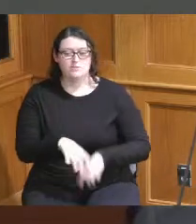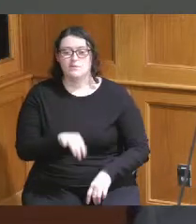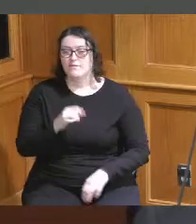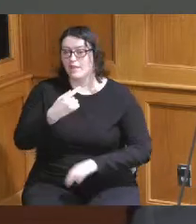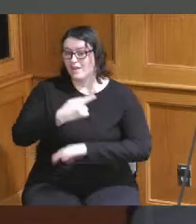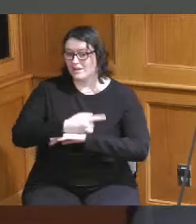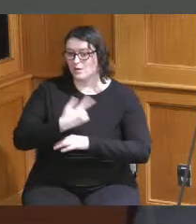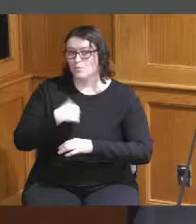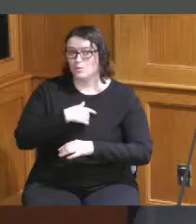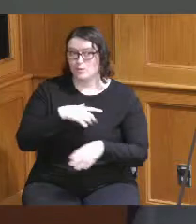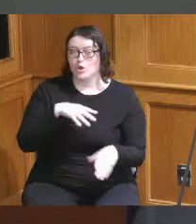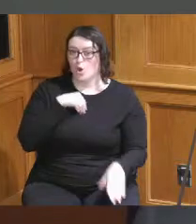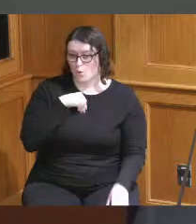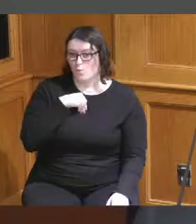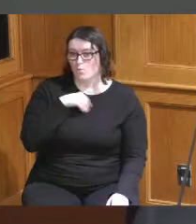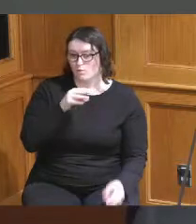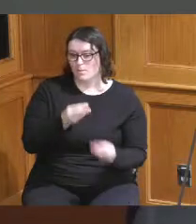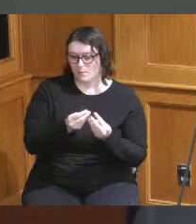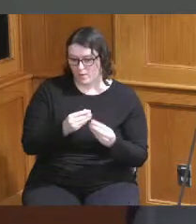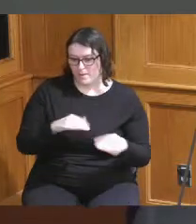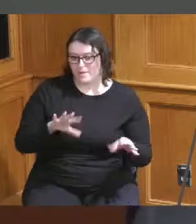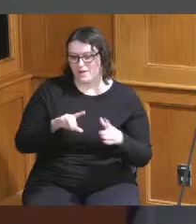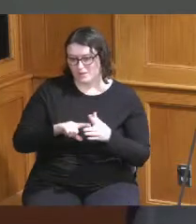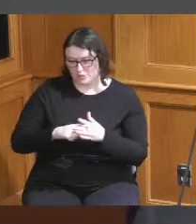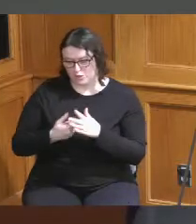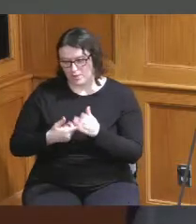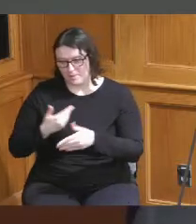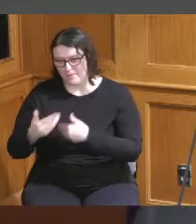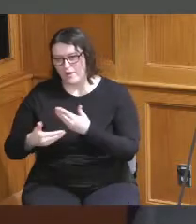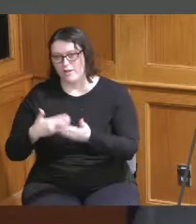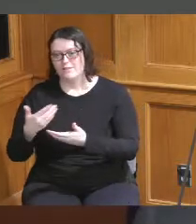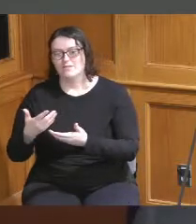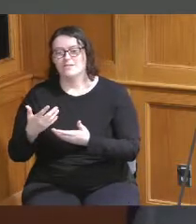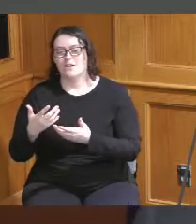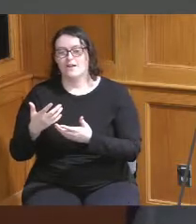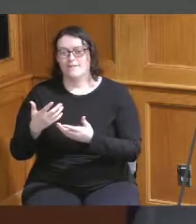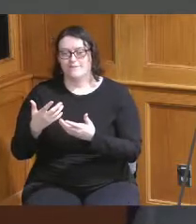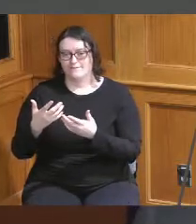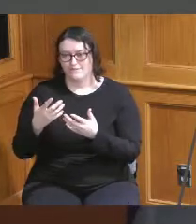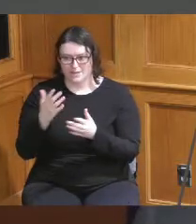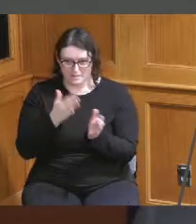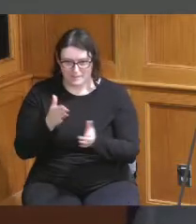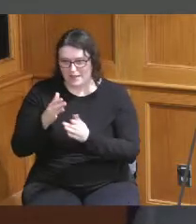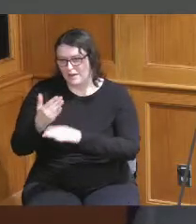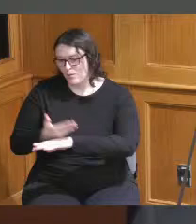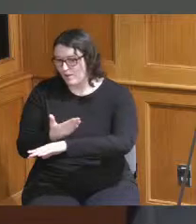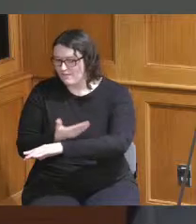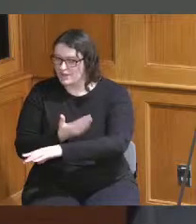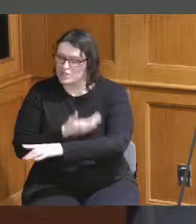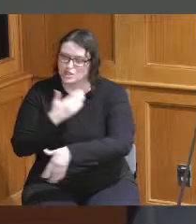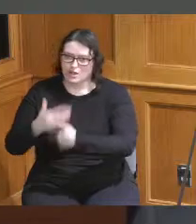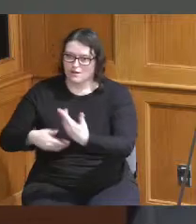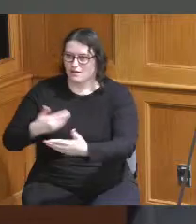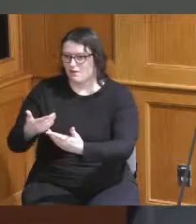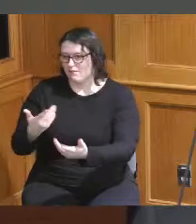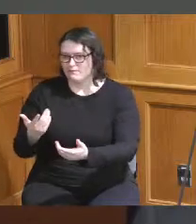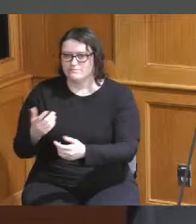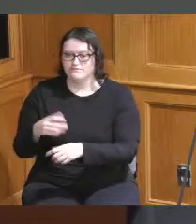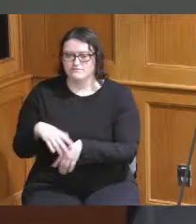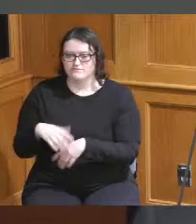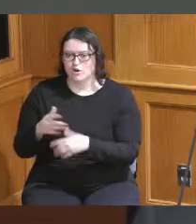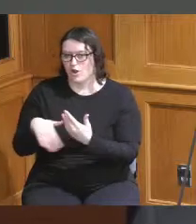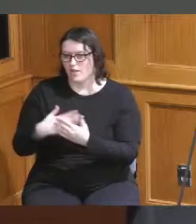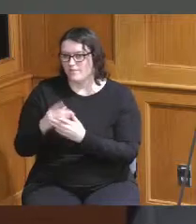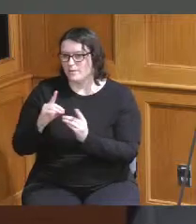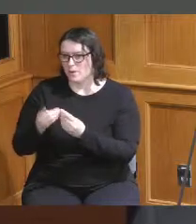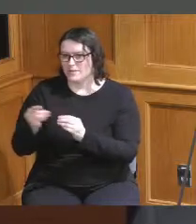should own the property and begin the process of charting out the renovation procedure that will go on to get those departments in there. So I'll keep the